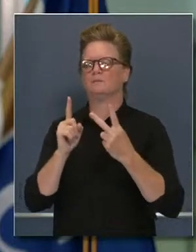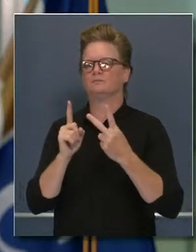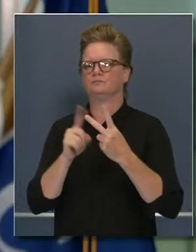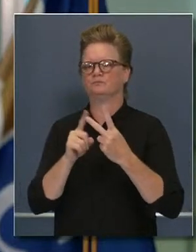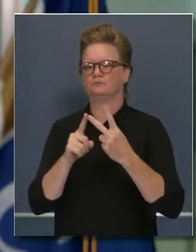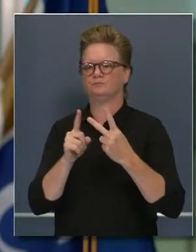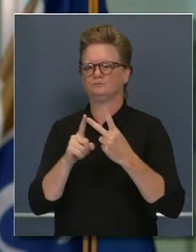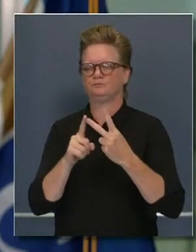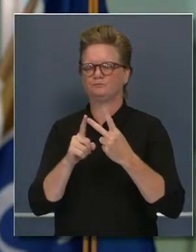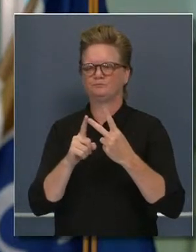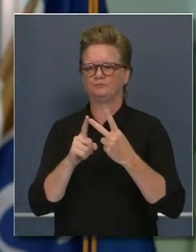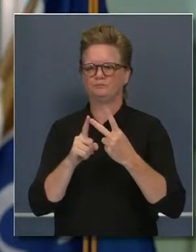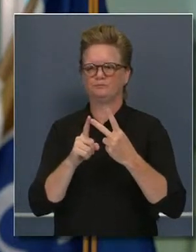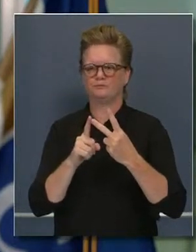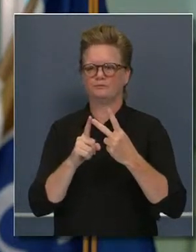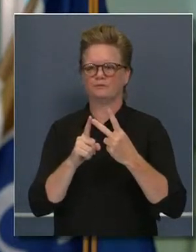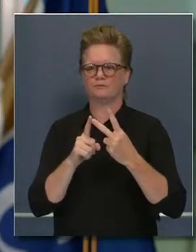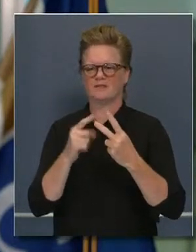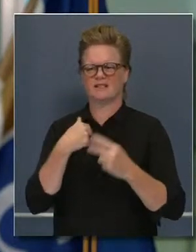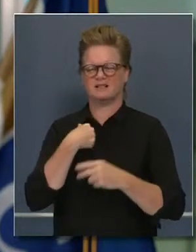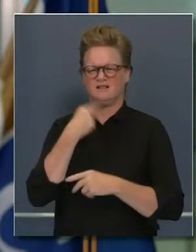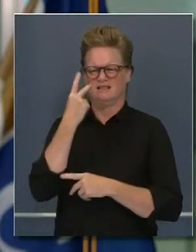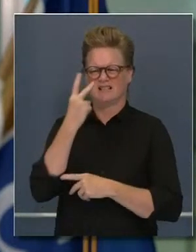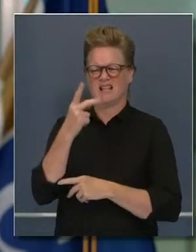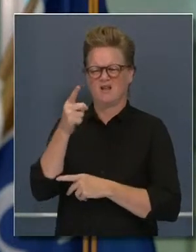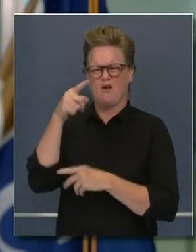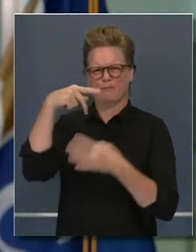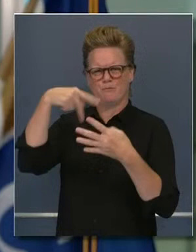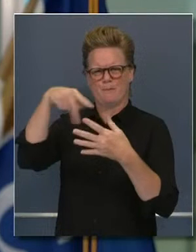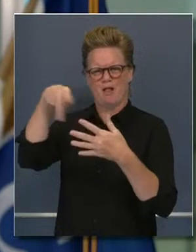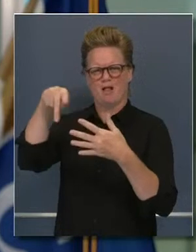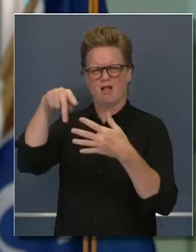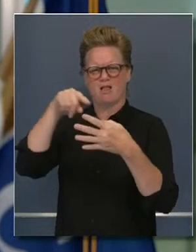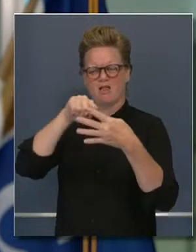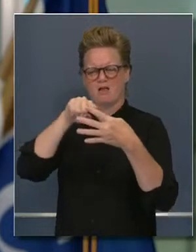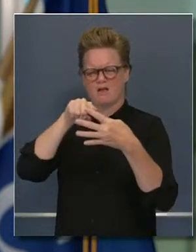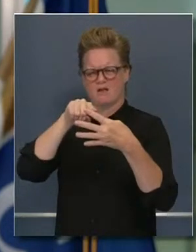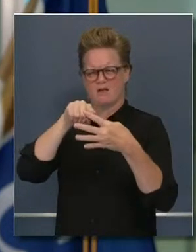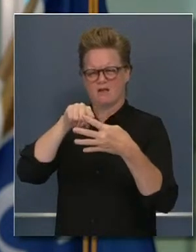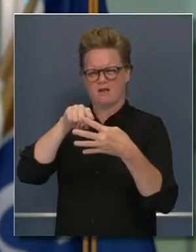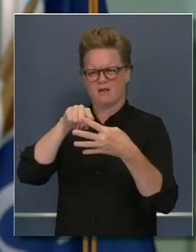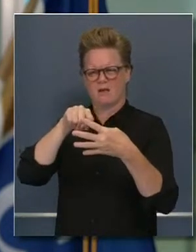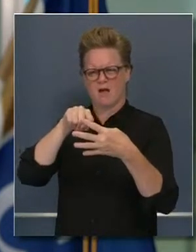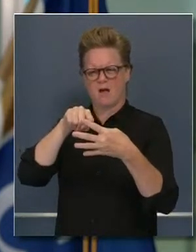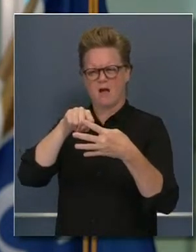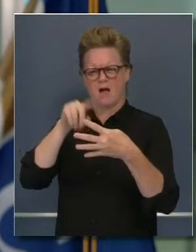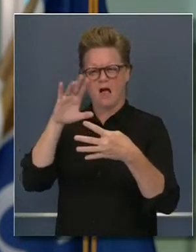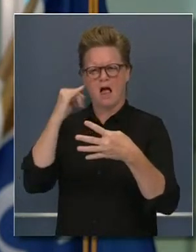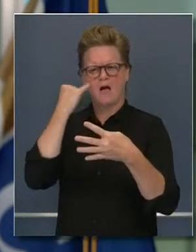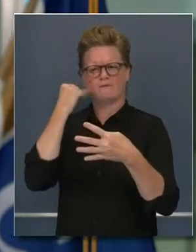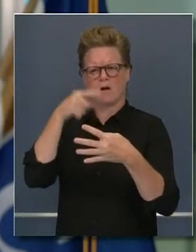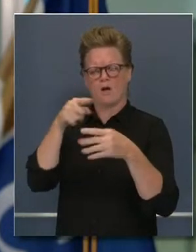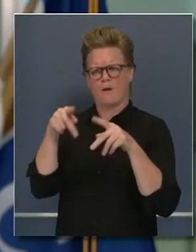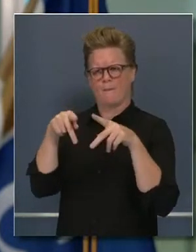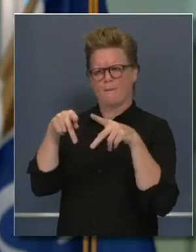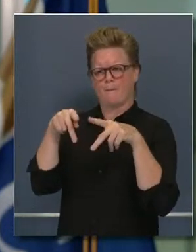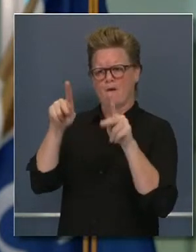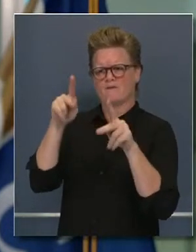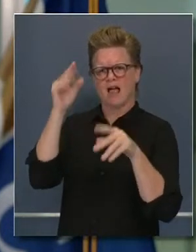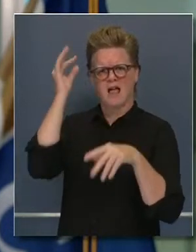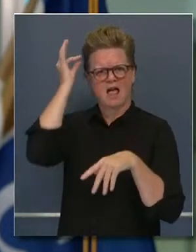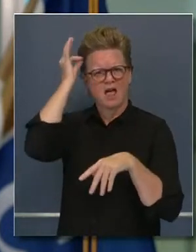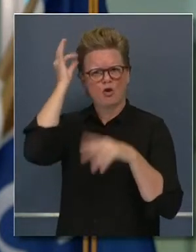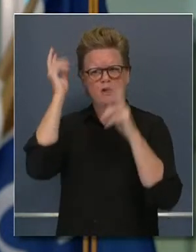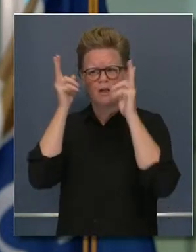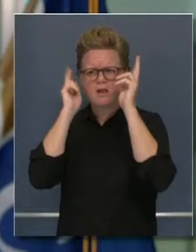obviously within the widespread and purple tier counties, that hair salons can reopen, but why can't nail salons reopen considering they're governed by the